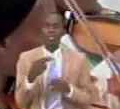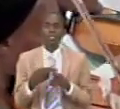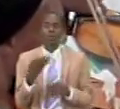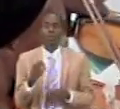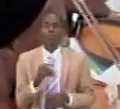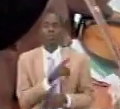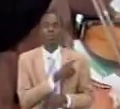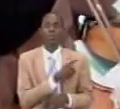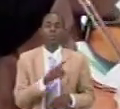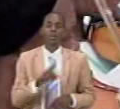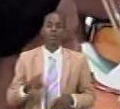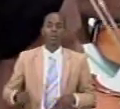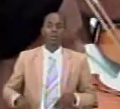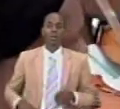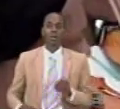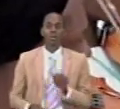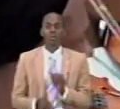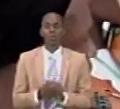foreign